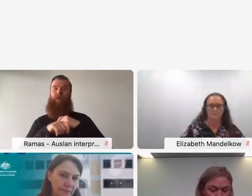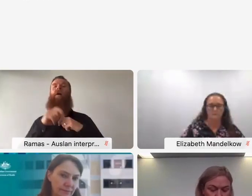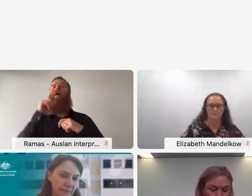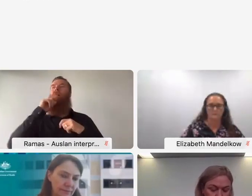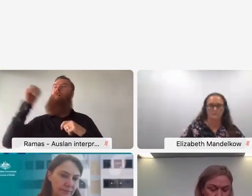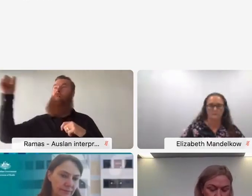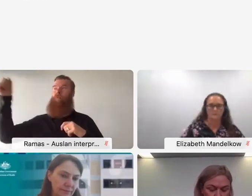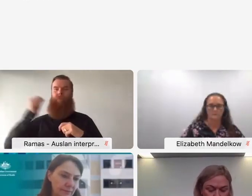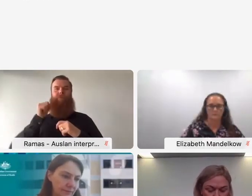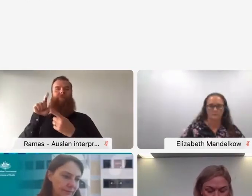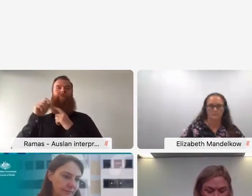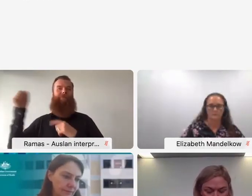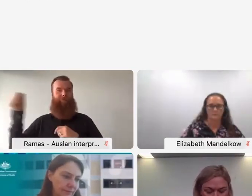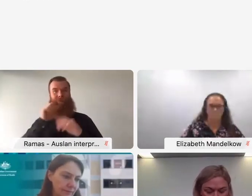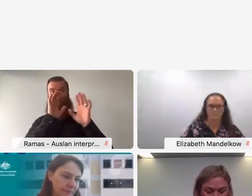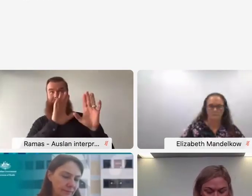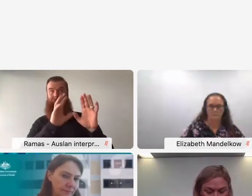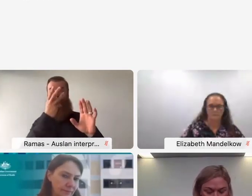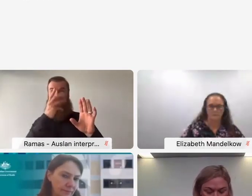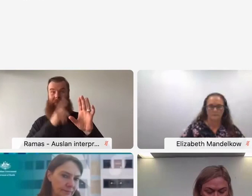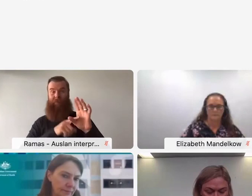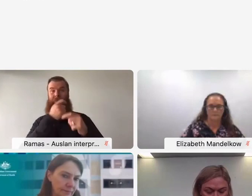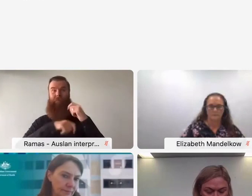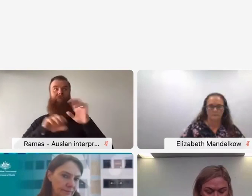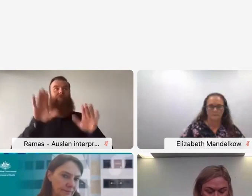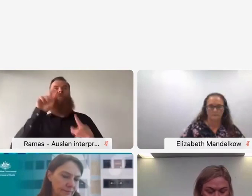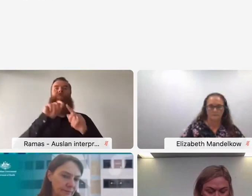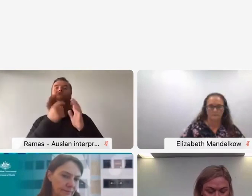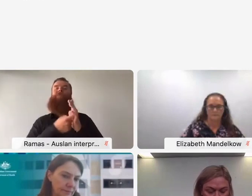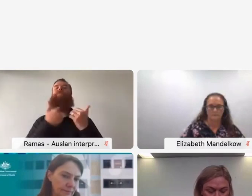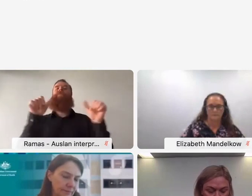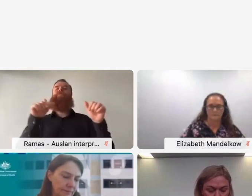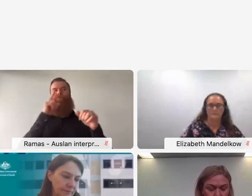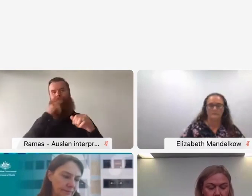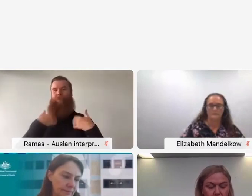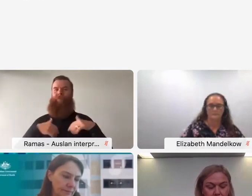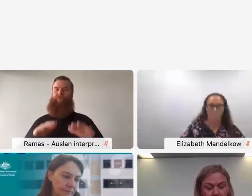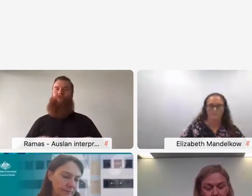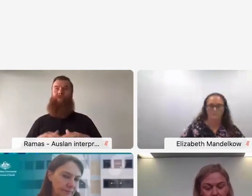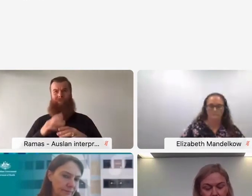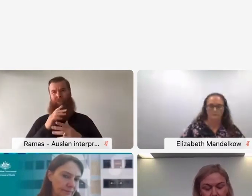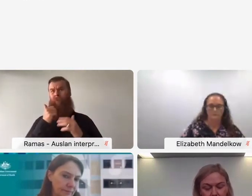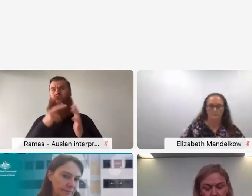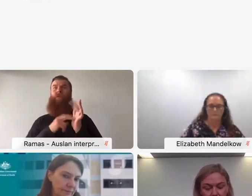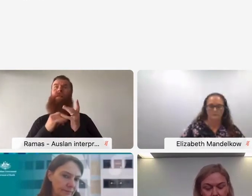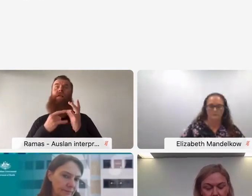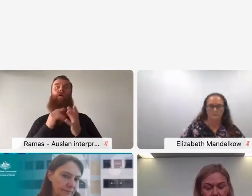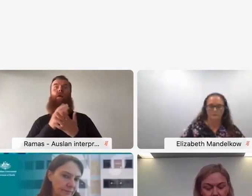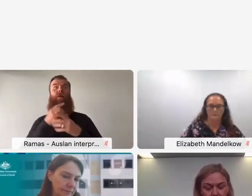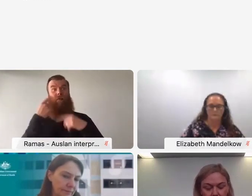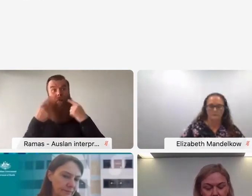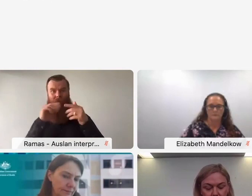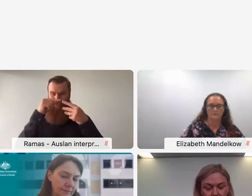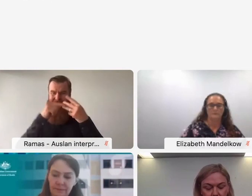residency option. So it's definitely a good visa. There's not too much info out on it because obviously it hasn't come into